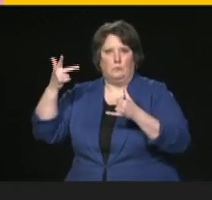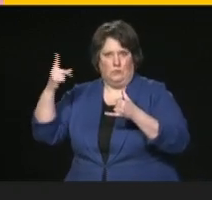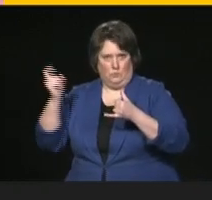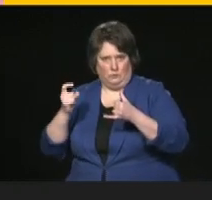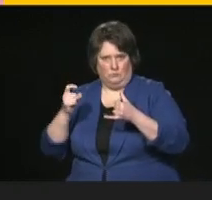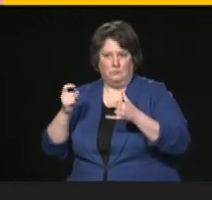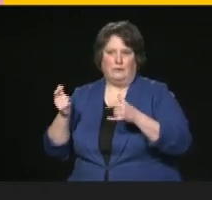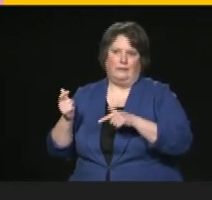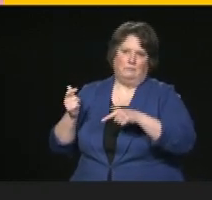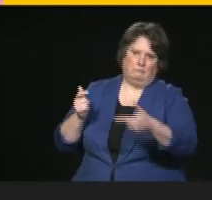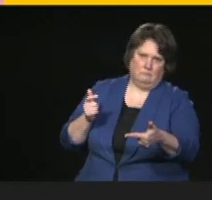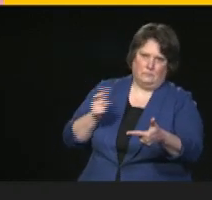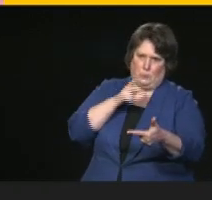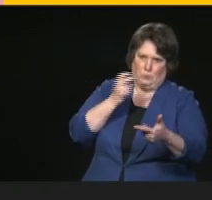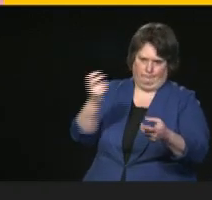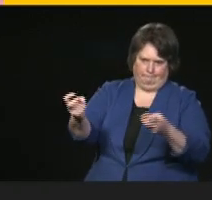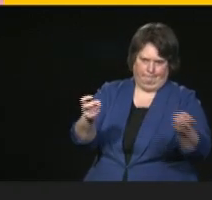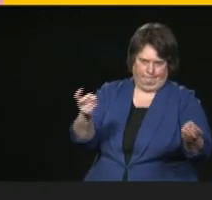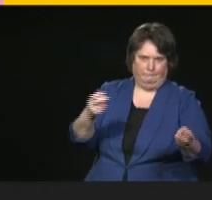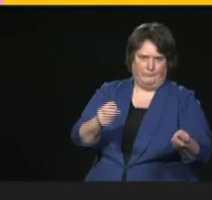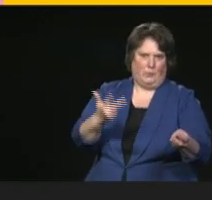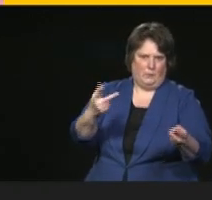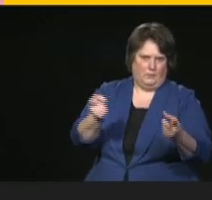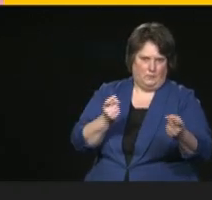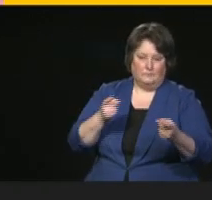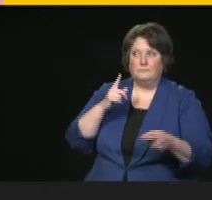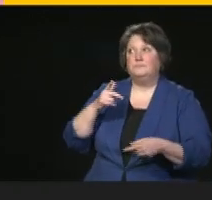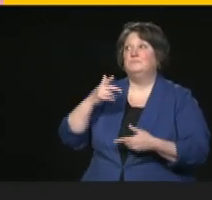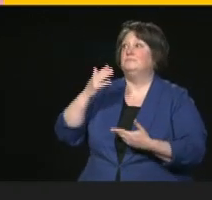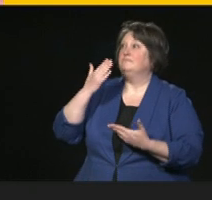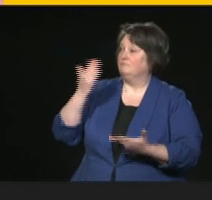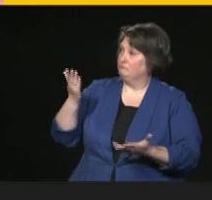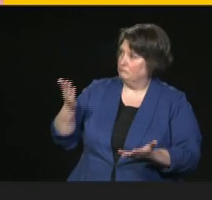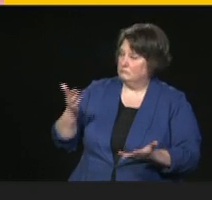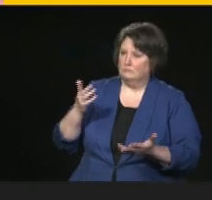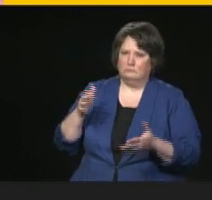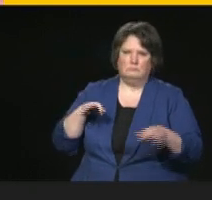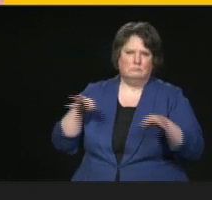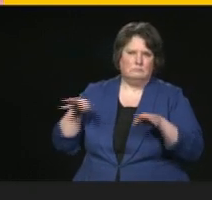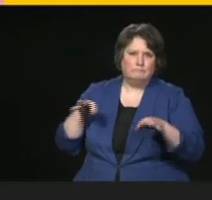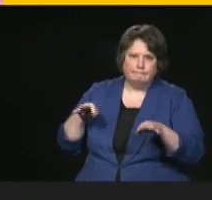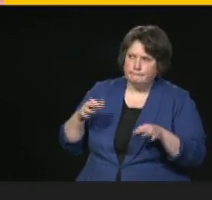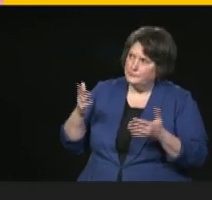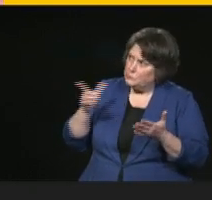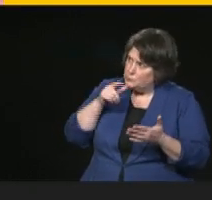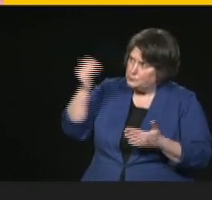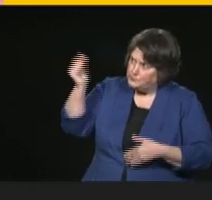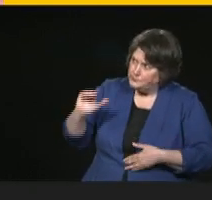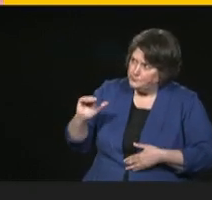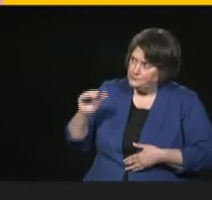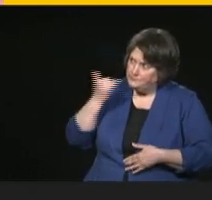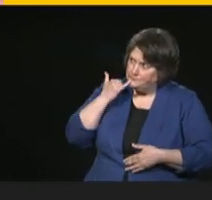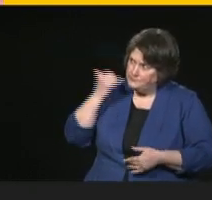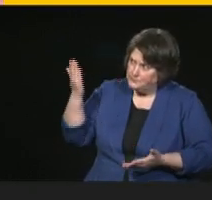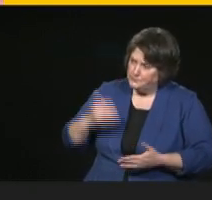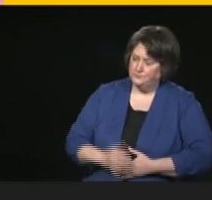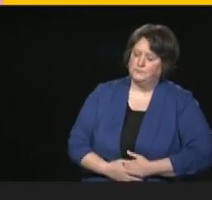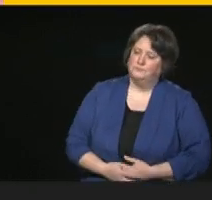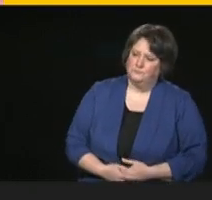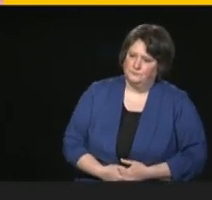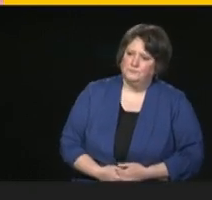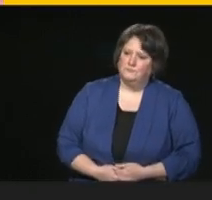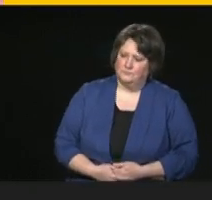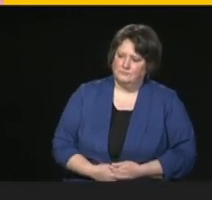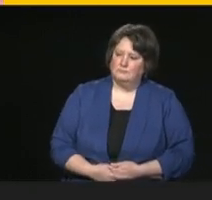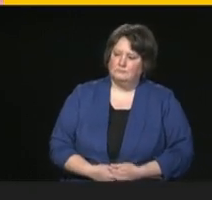Thank you. Merci. We will now take questions from the telephone lines. Nous allons maintenant passer à la période des questions. Please press star 1 at this